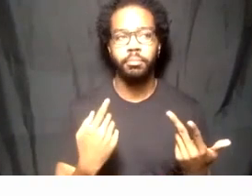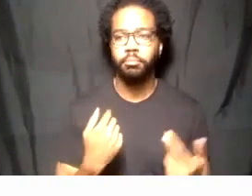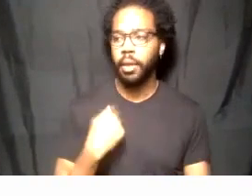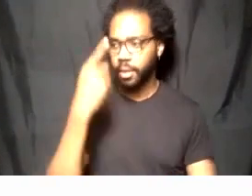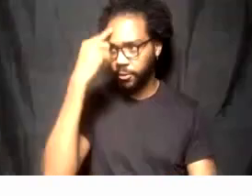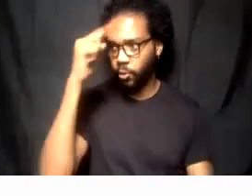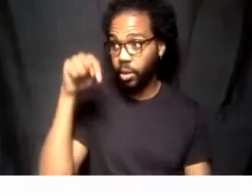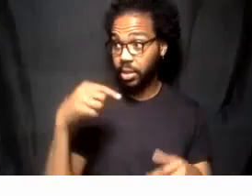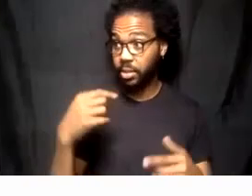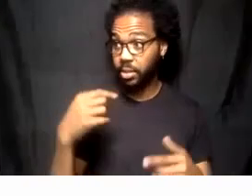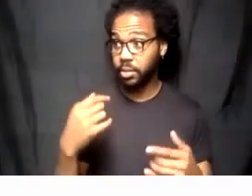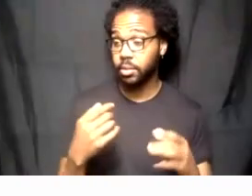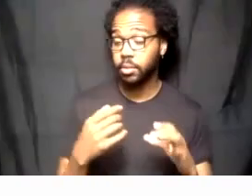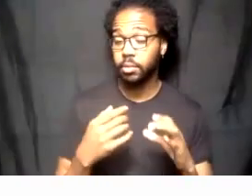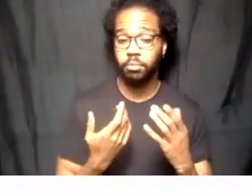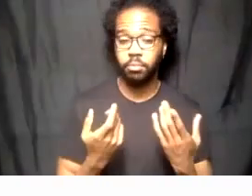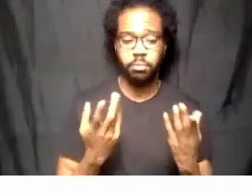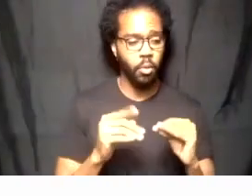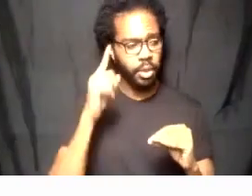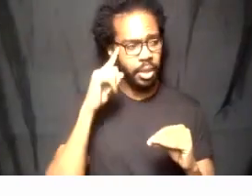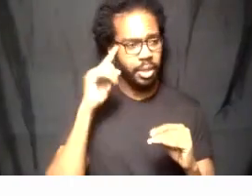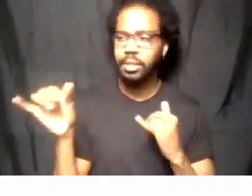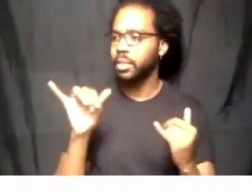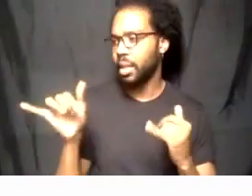call we should be thinking about the same thing.